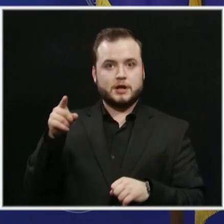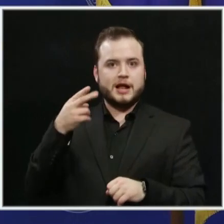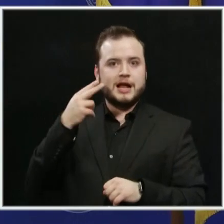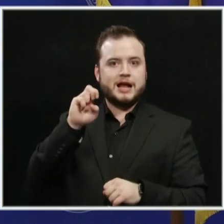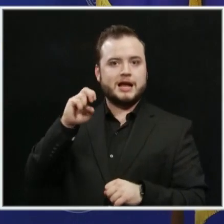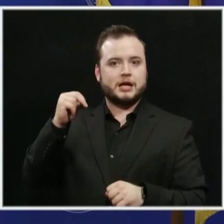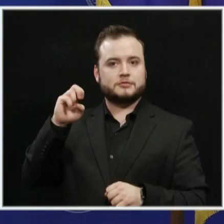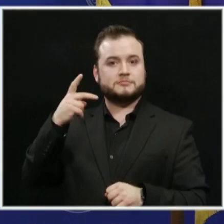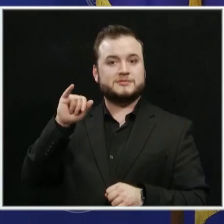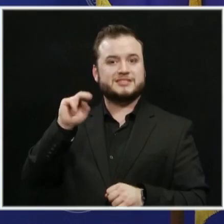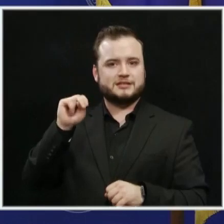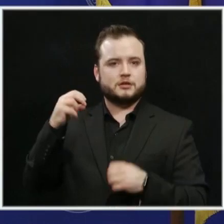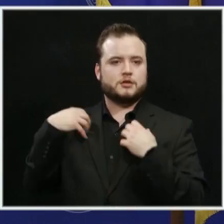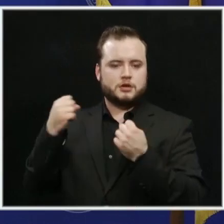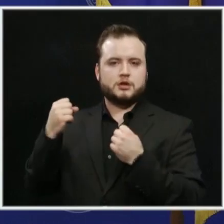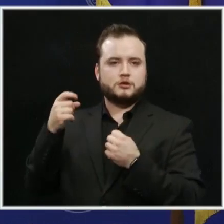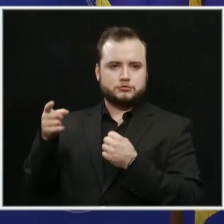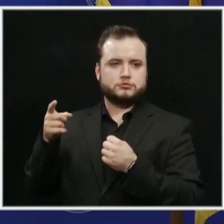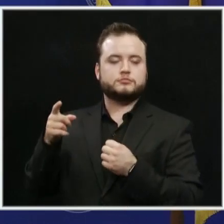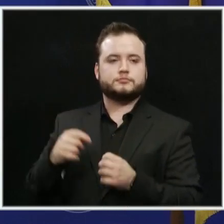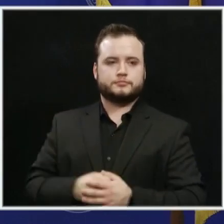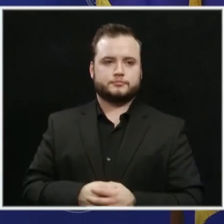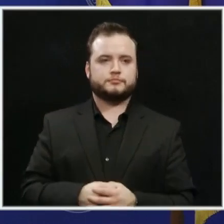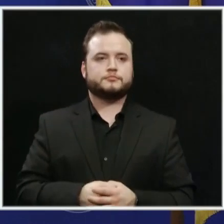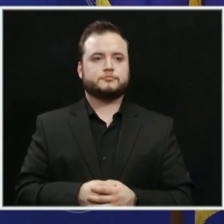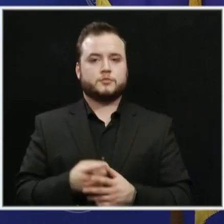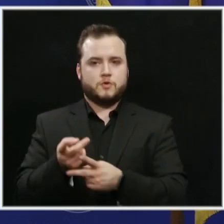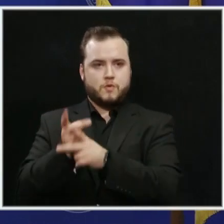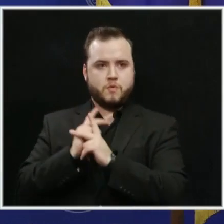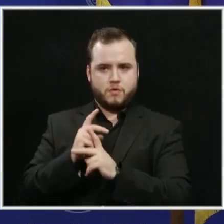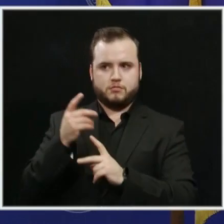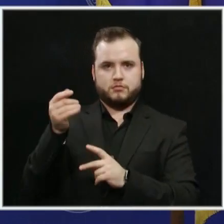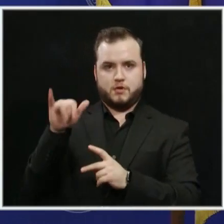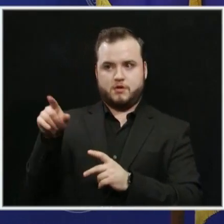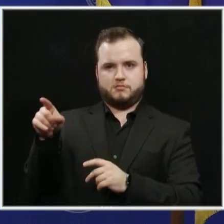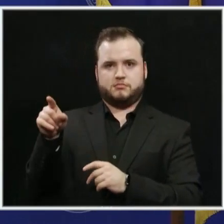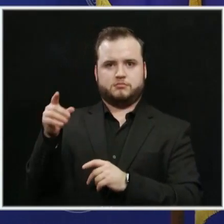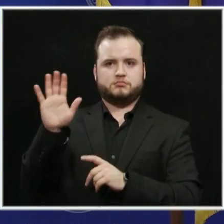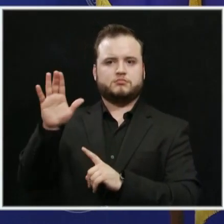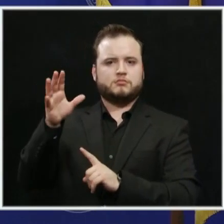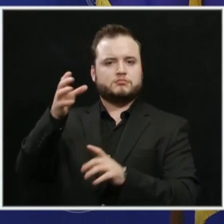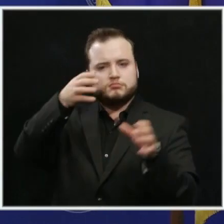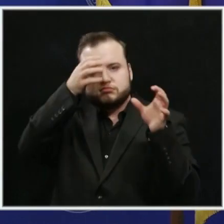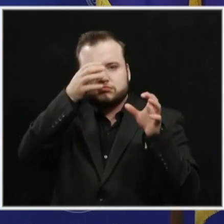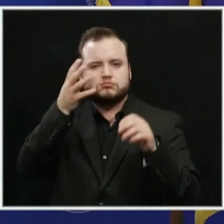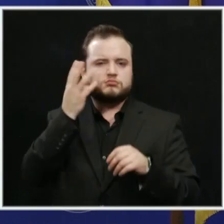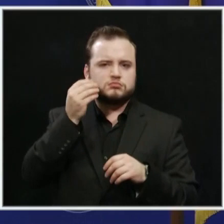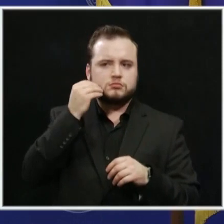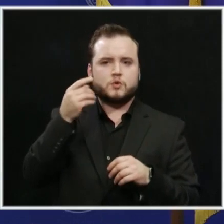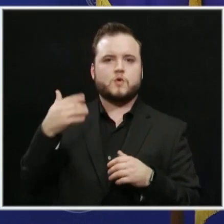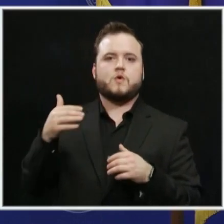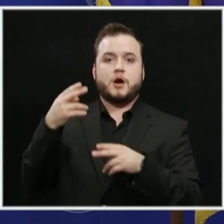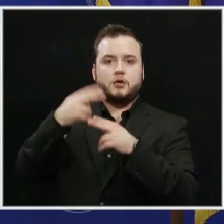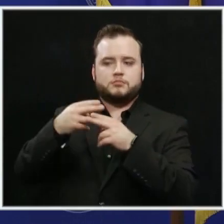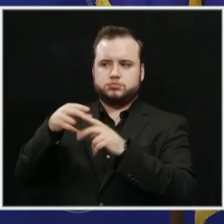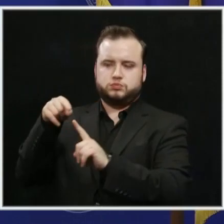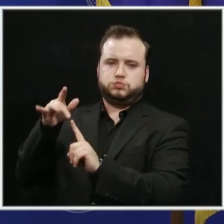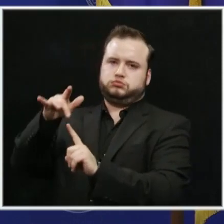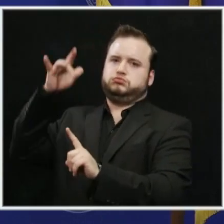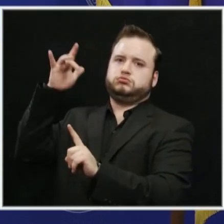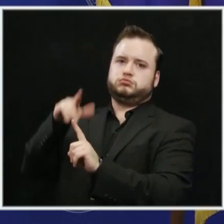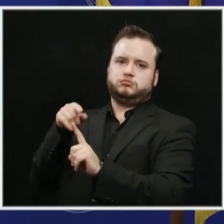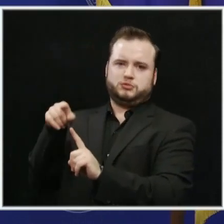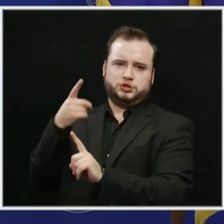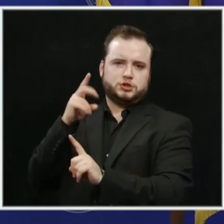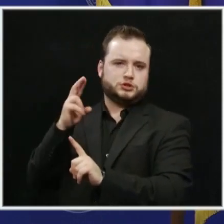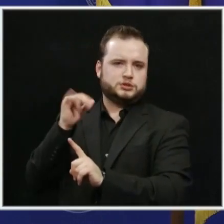us. He has a unique resource. He is nationally known as an expert in that intersection of clinical care